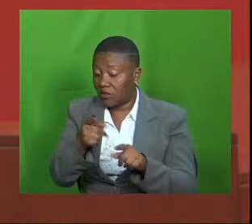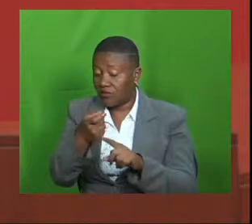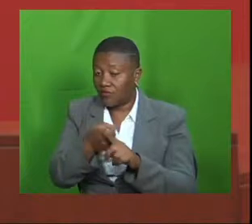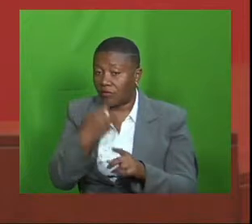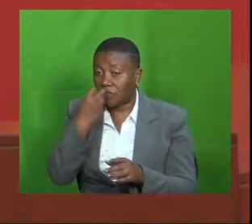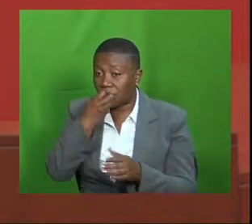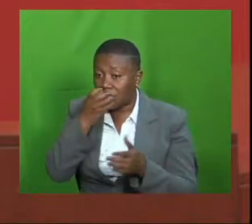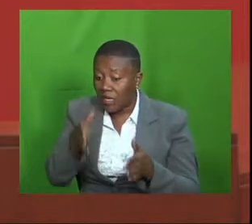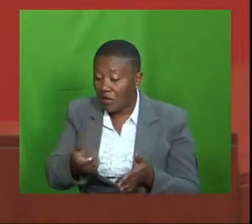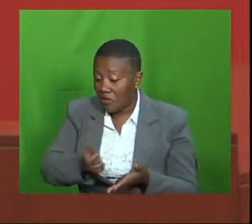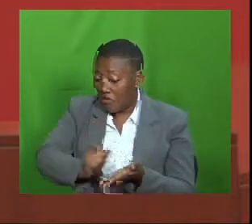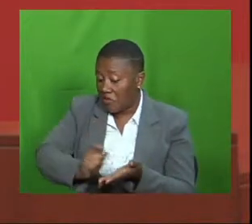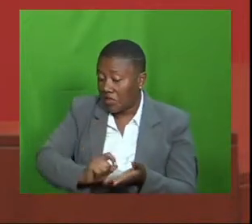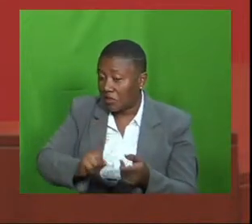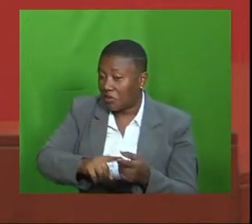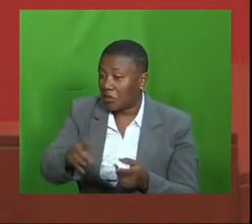writing,